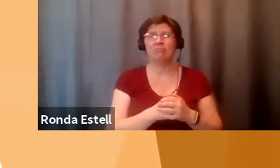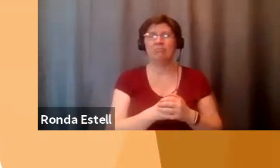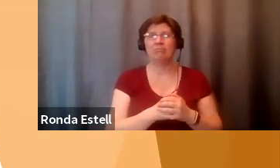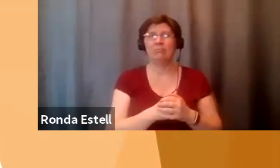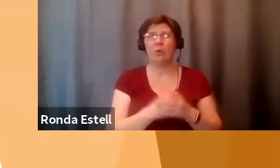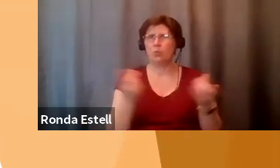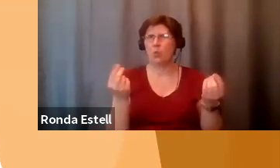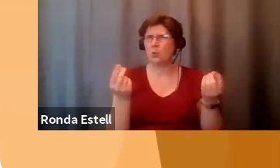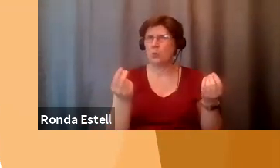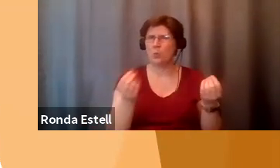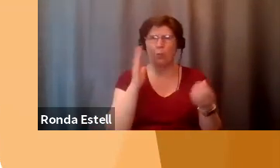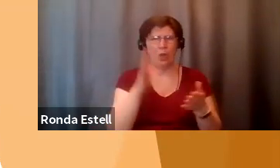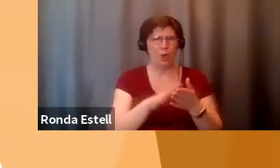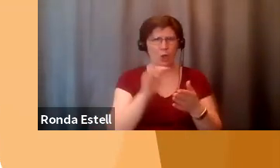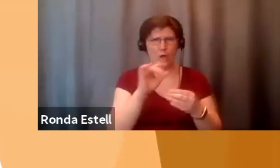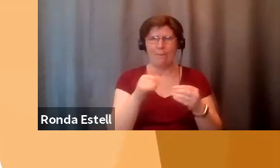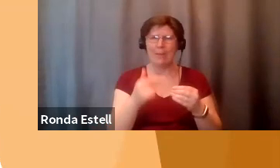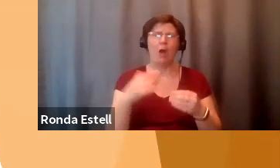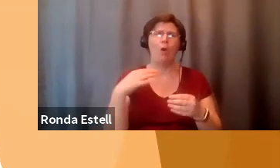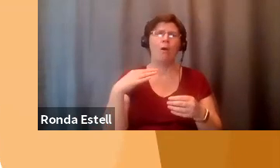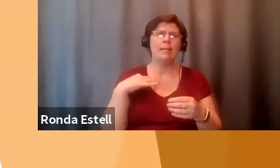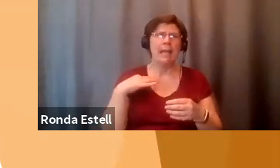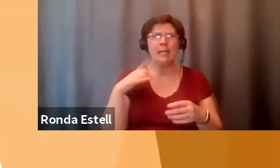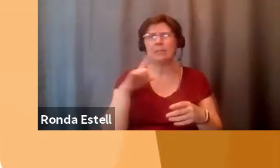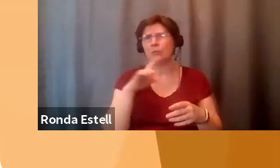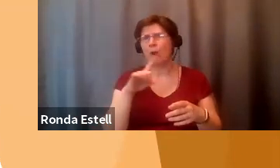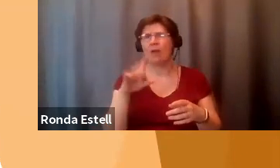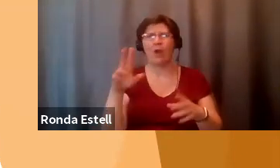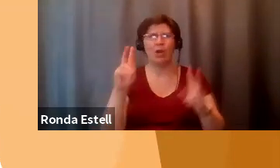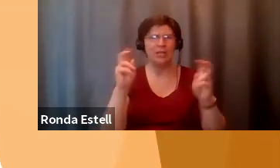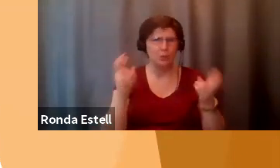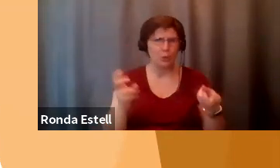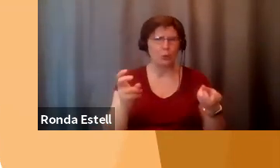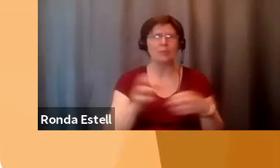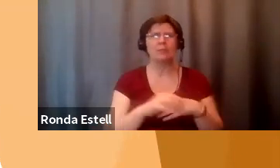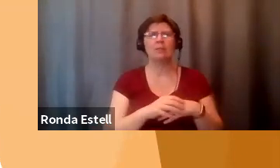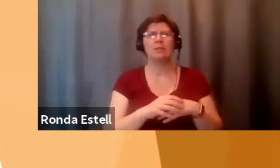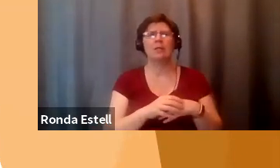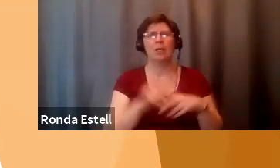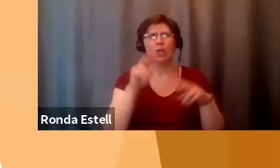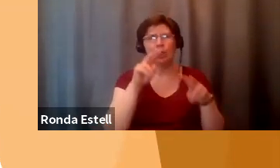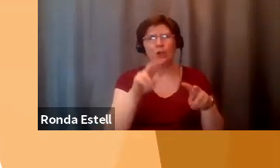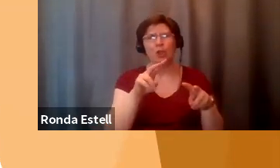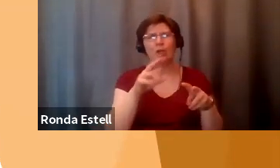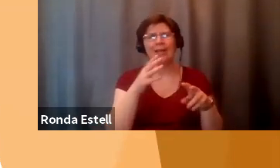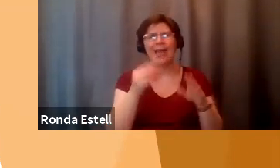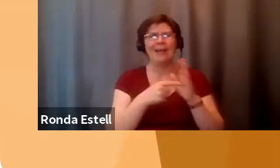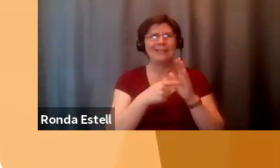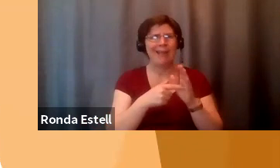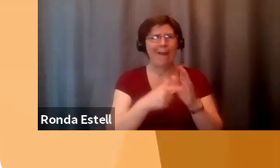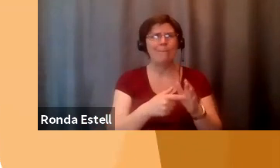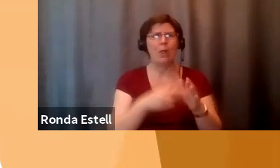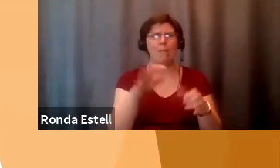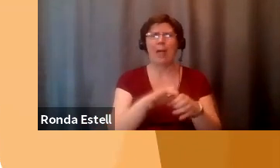This is where we're going to learn about the candidates and where they stand on the issues, look at a sample